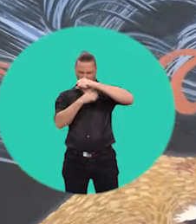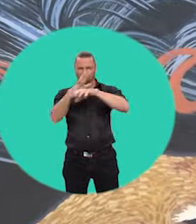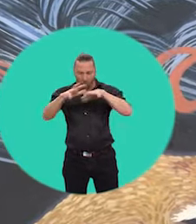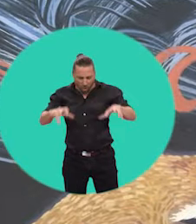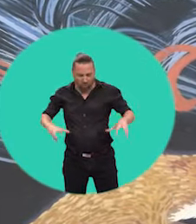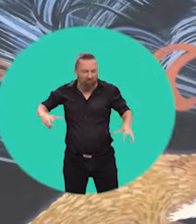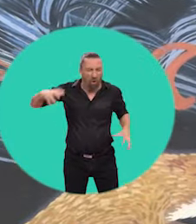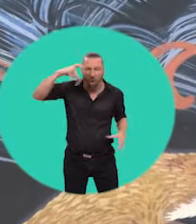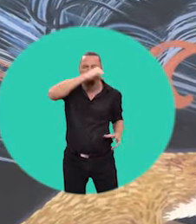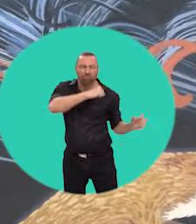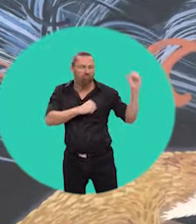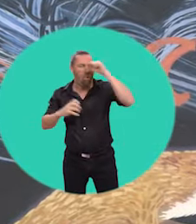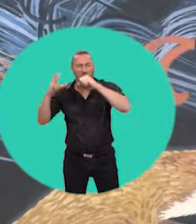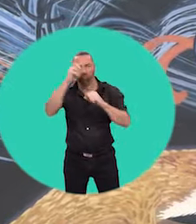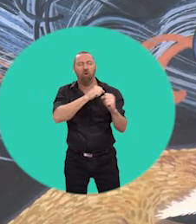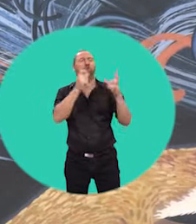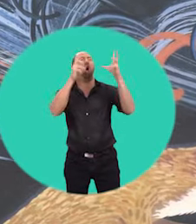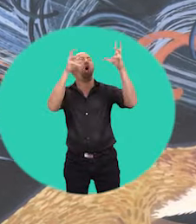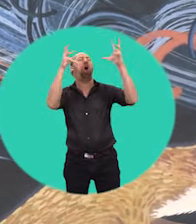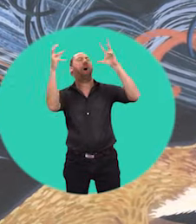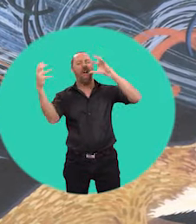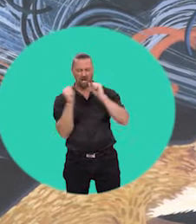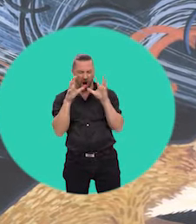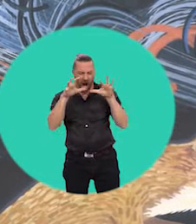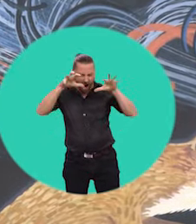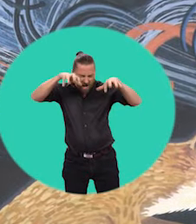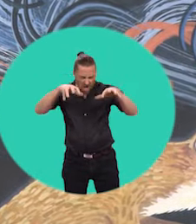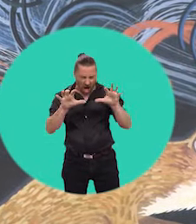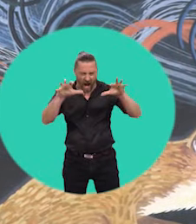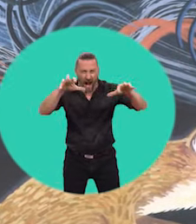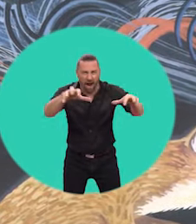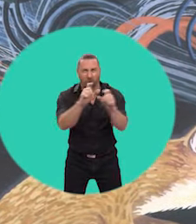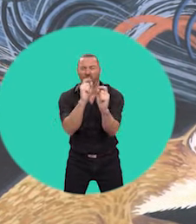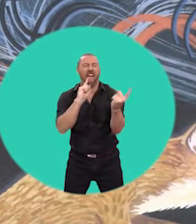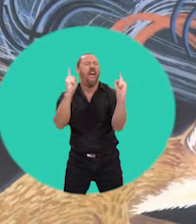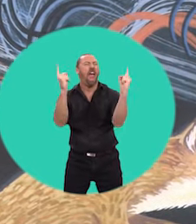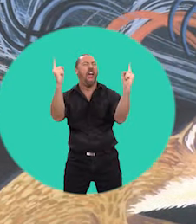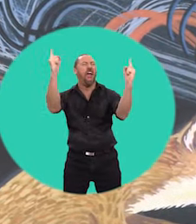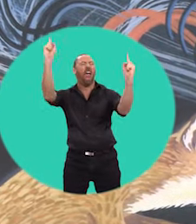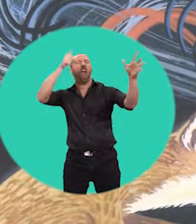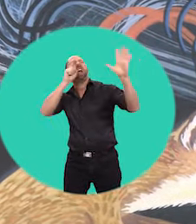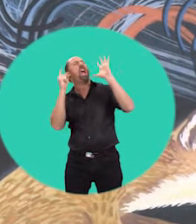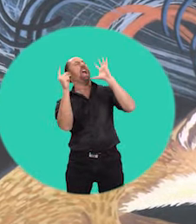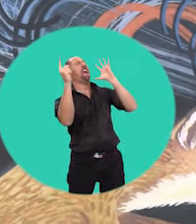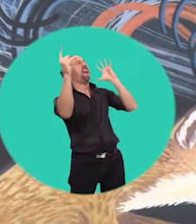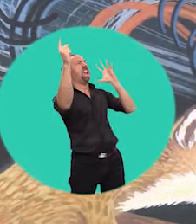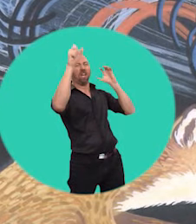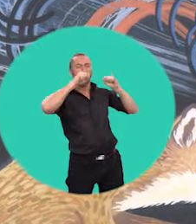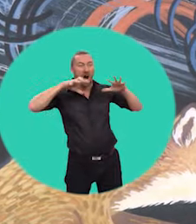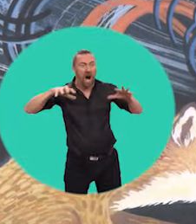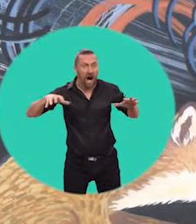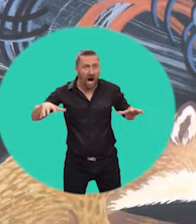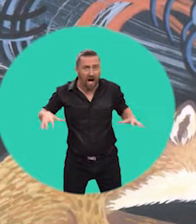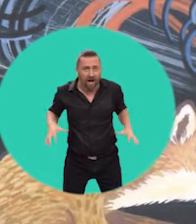snort and a growl, a bellow, a grunt, a screech and a howl, a mechanical shriek, a jackhammering shout.